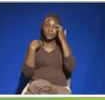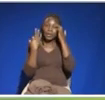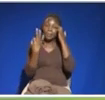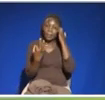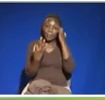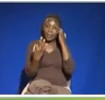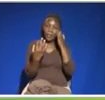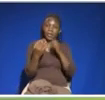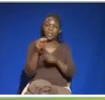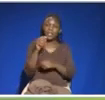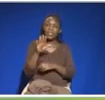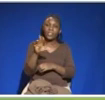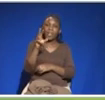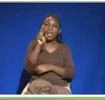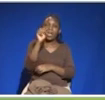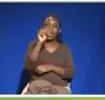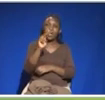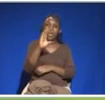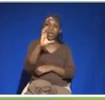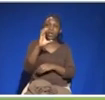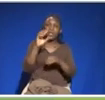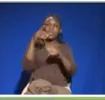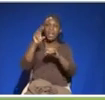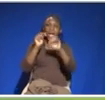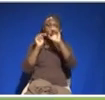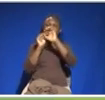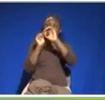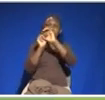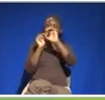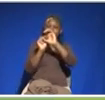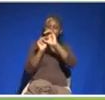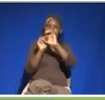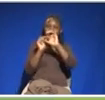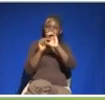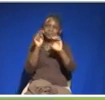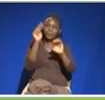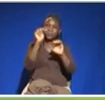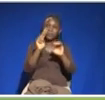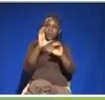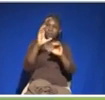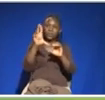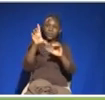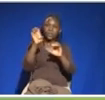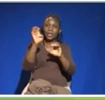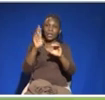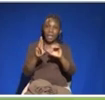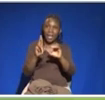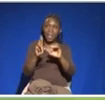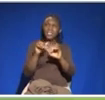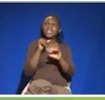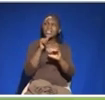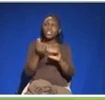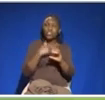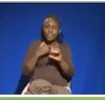Number three, their nuclear material is not surrounded by a membrane. That is, they do not have